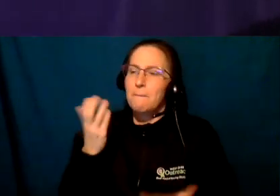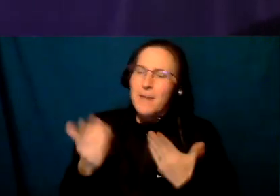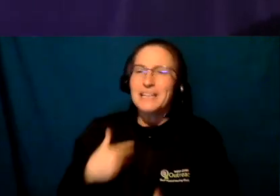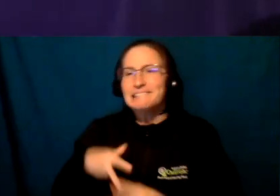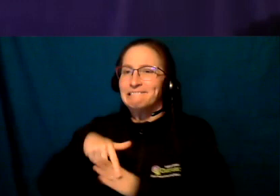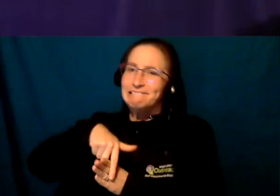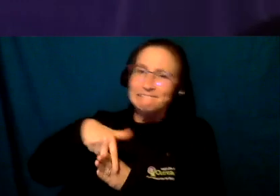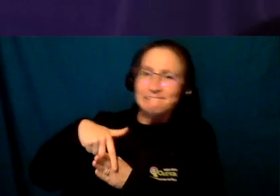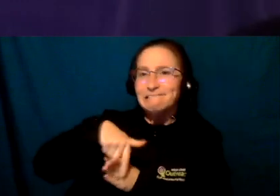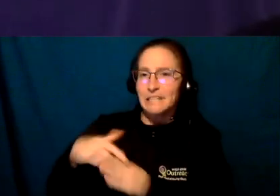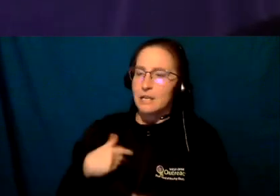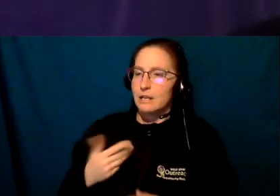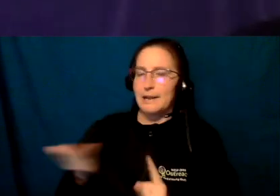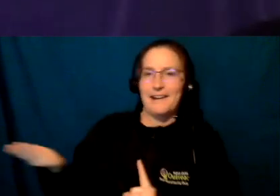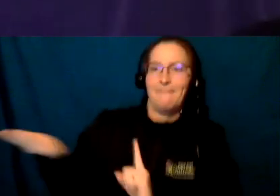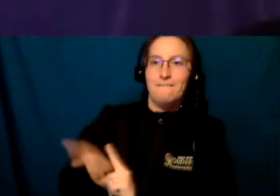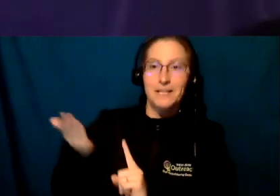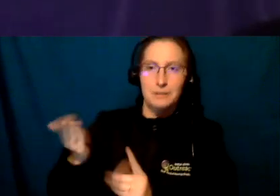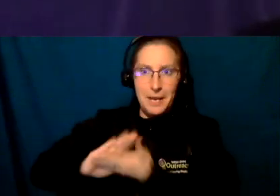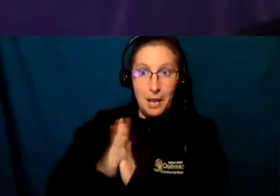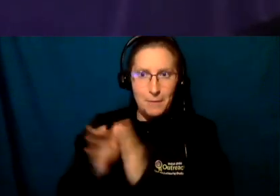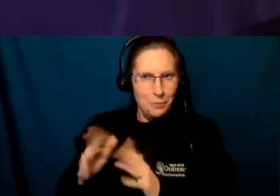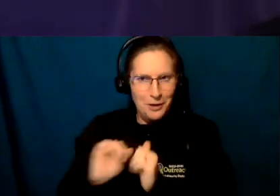them to want to be an educational interpreter?